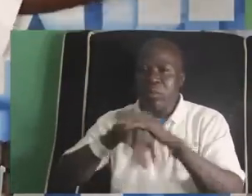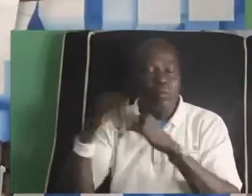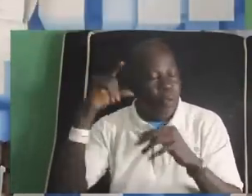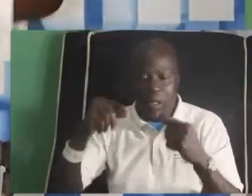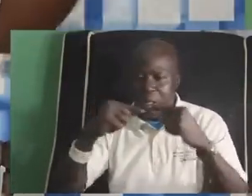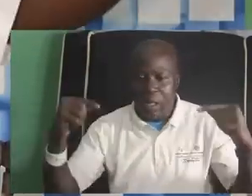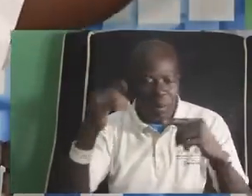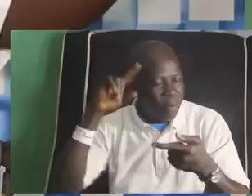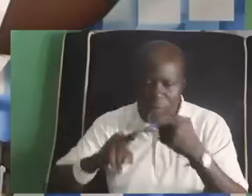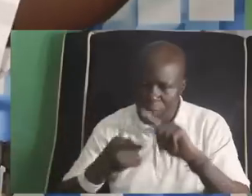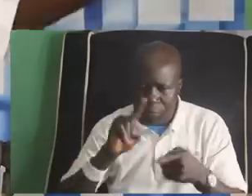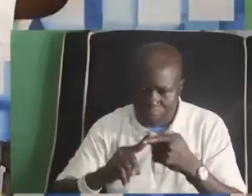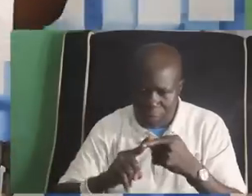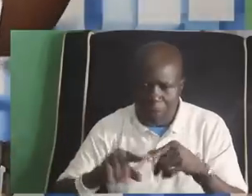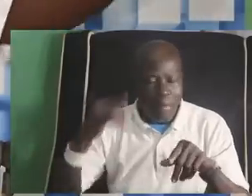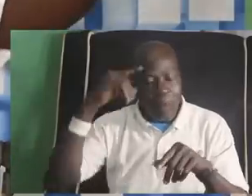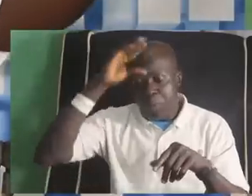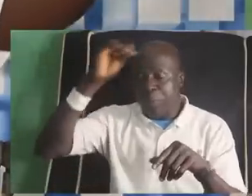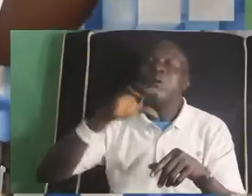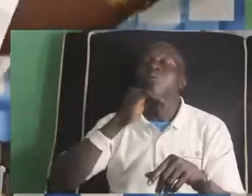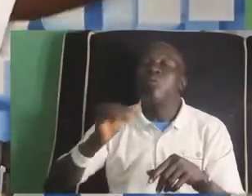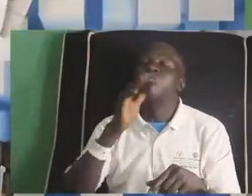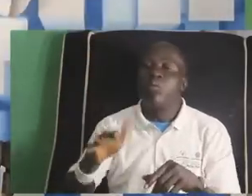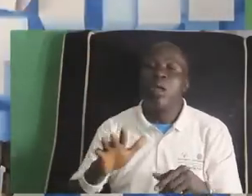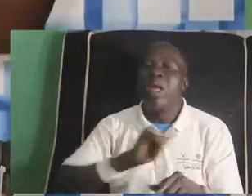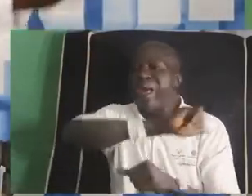enemies. Lowo ore ni o. From friends. Lowo oku lowo obe. From men.